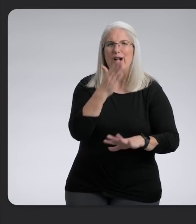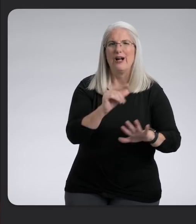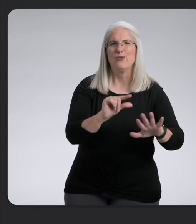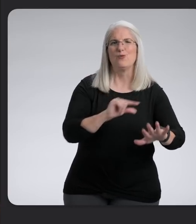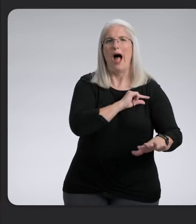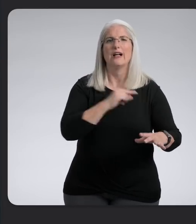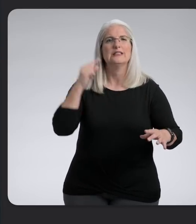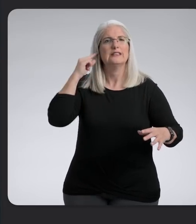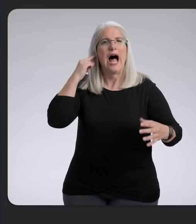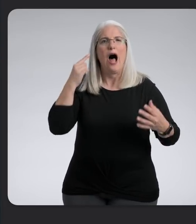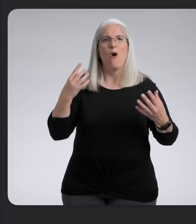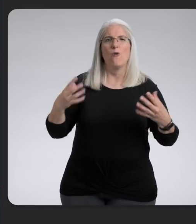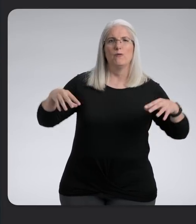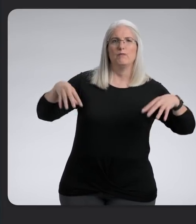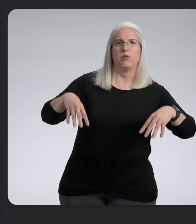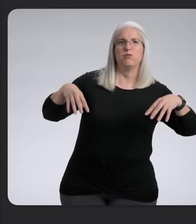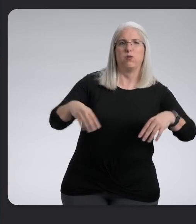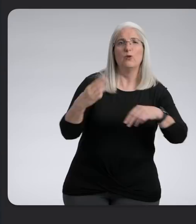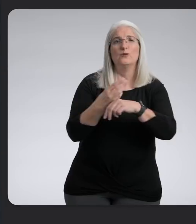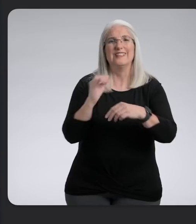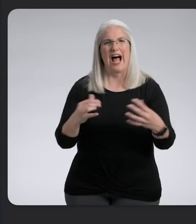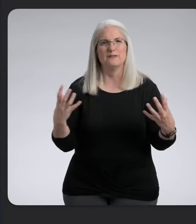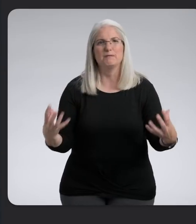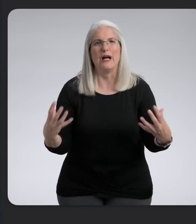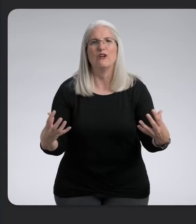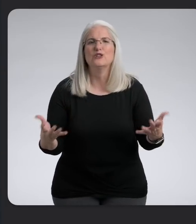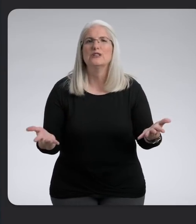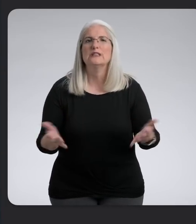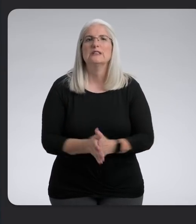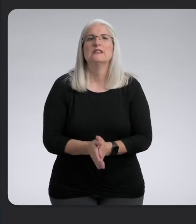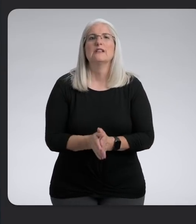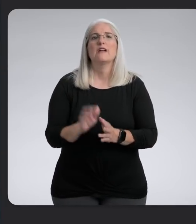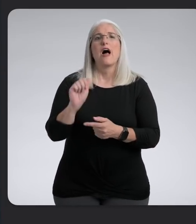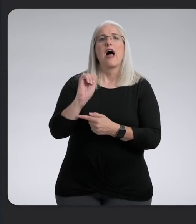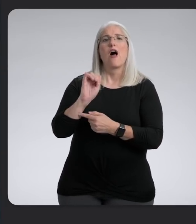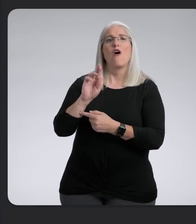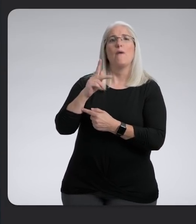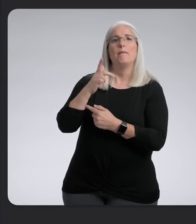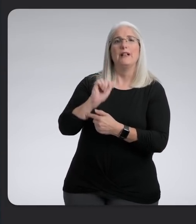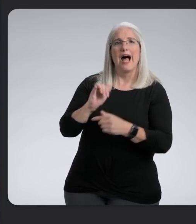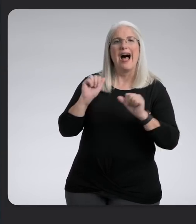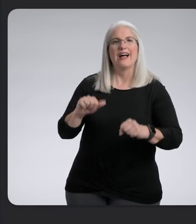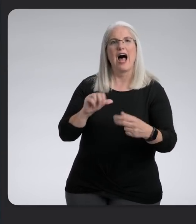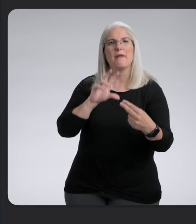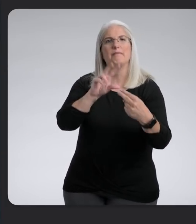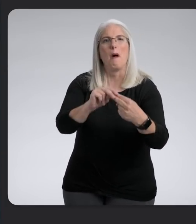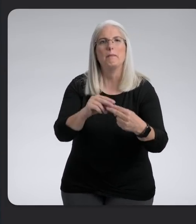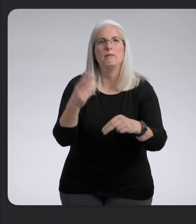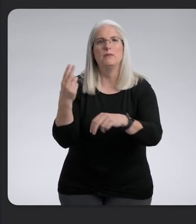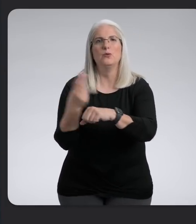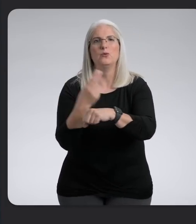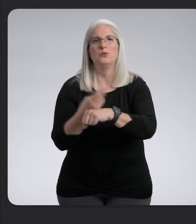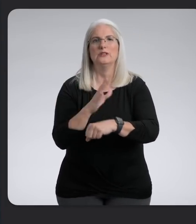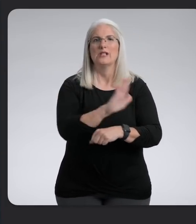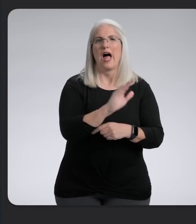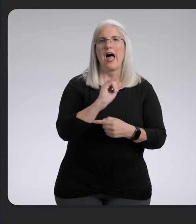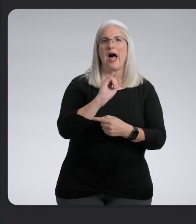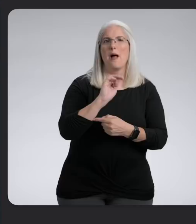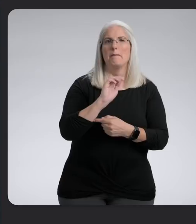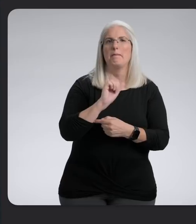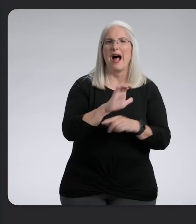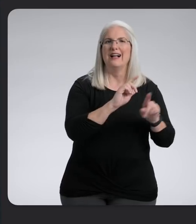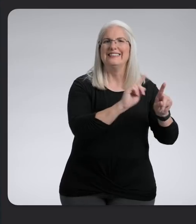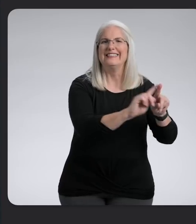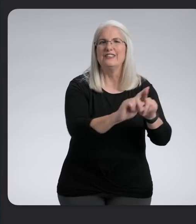speaker. AirPlay brings your Mac to life in whole new ways. With macOS Monterey, your devices work together